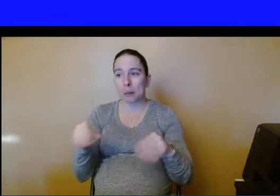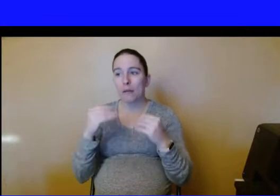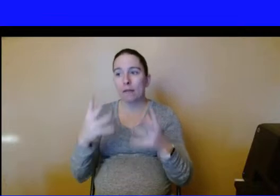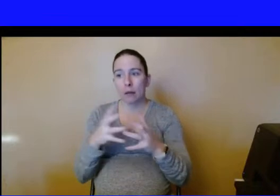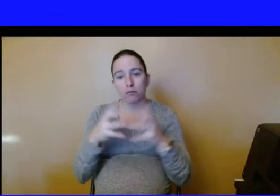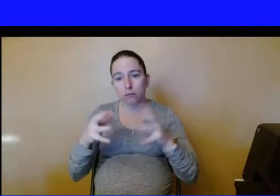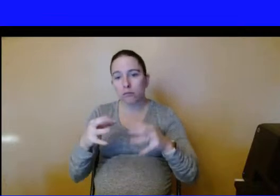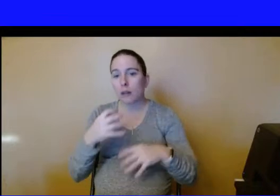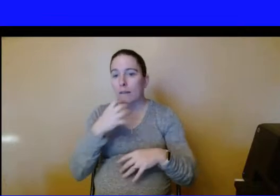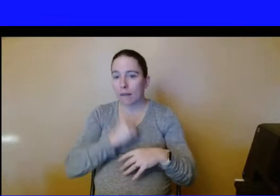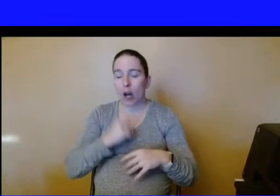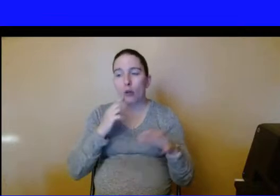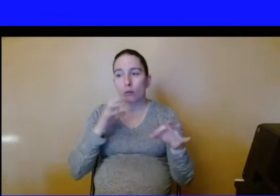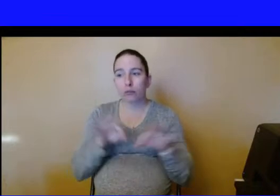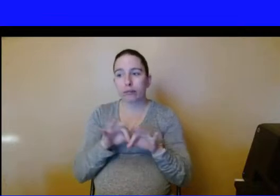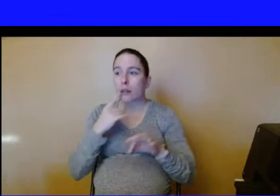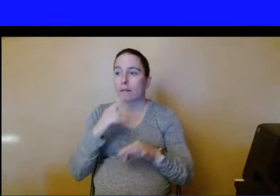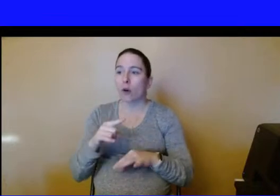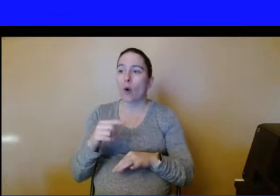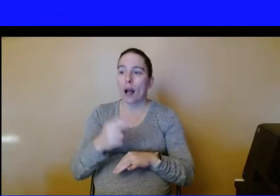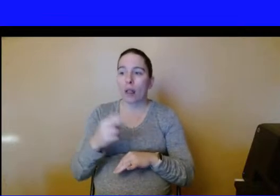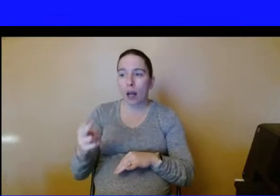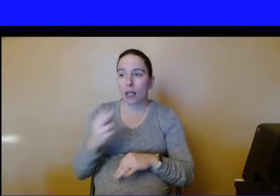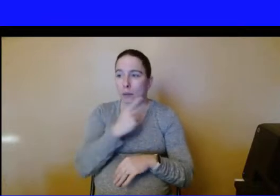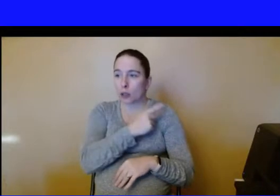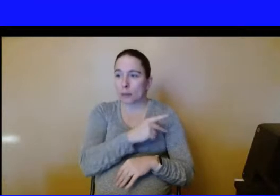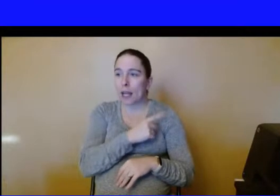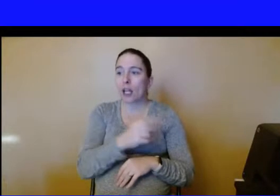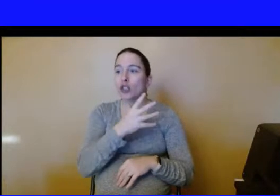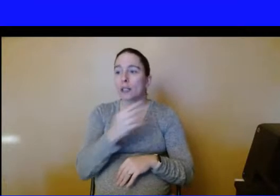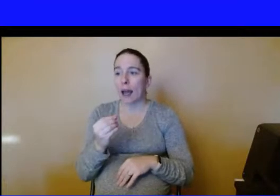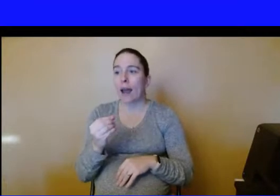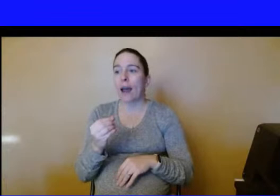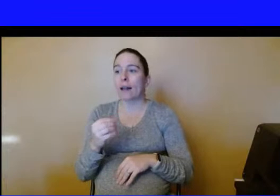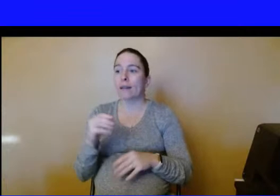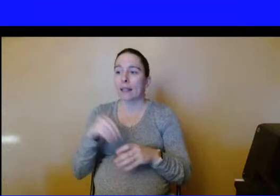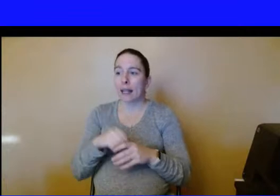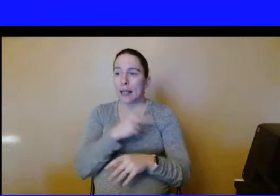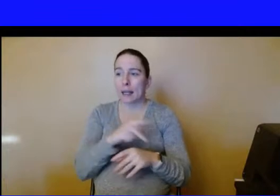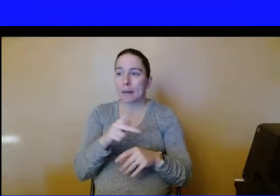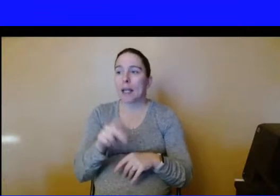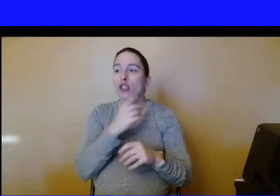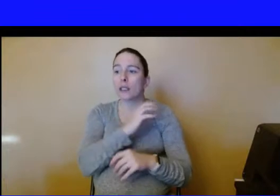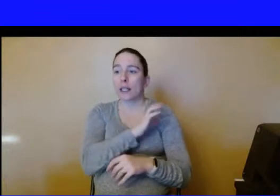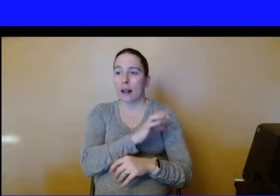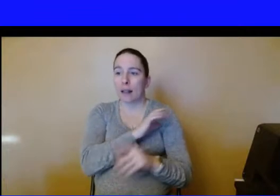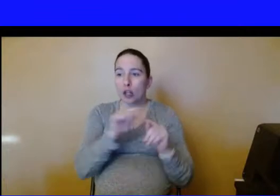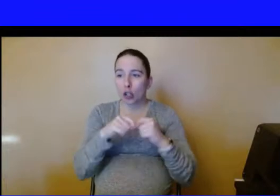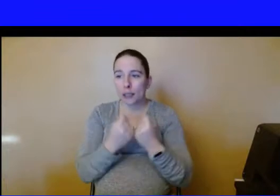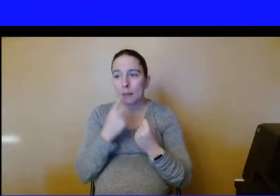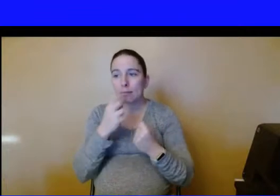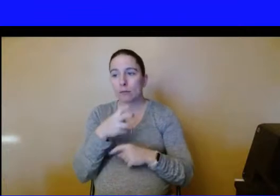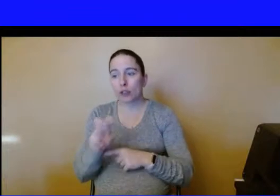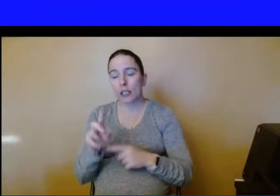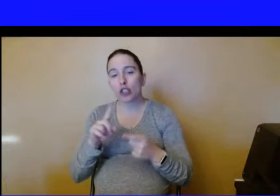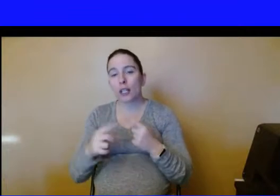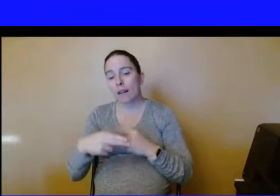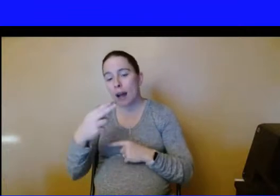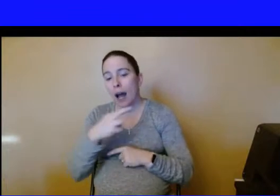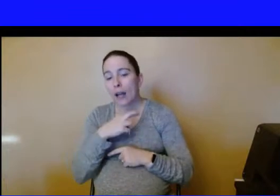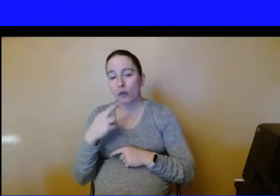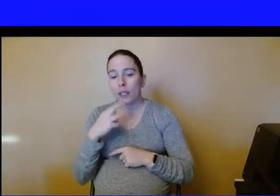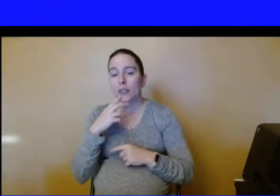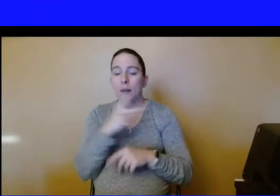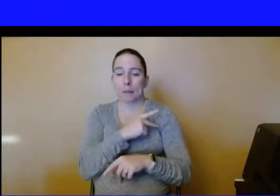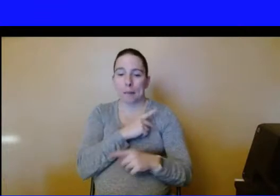are composed of minorities and or women. There are no competitors in New York's downstate catchment area who